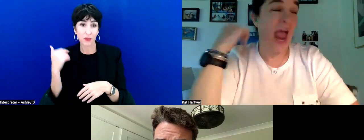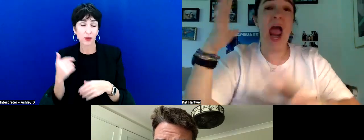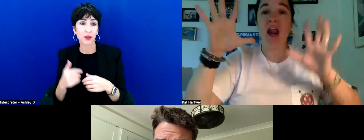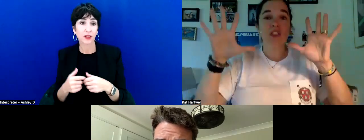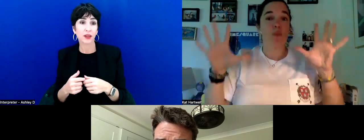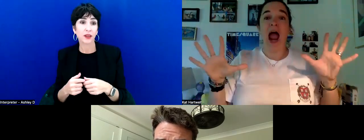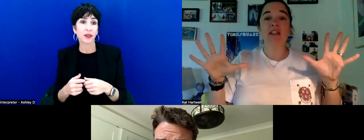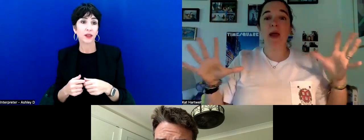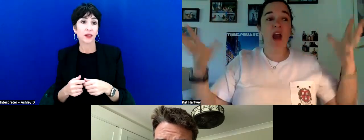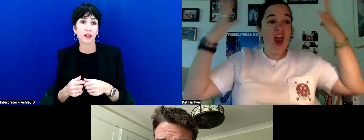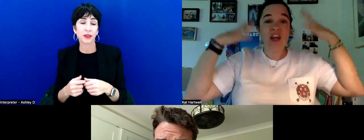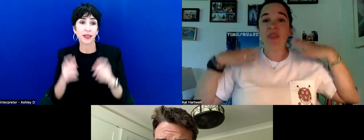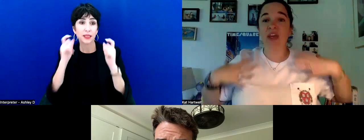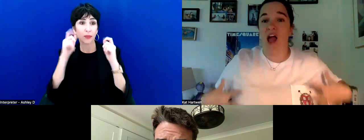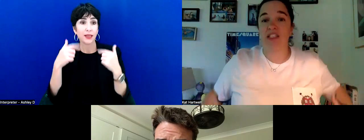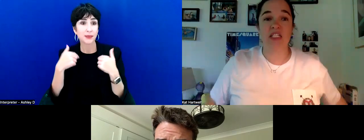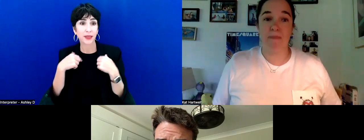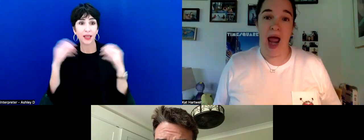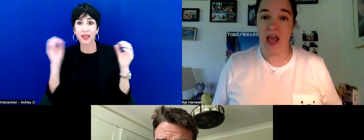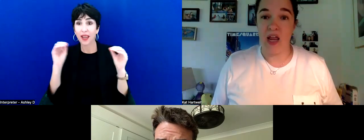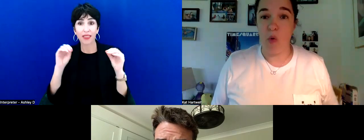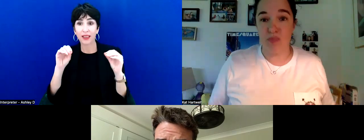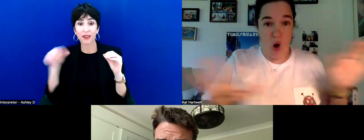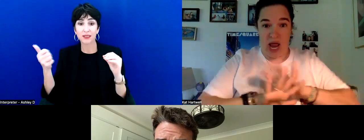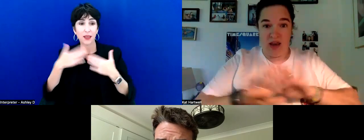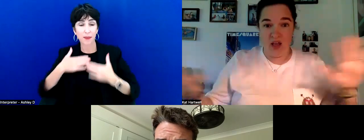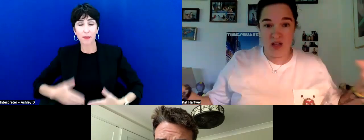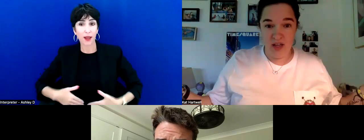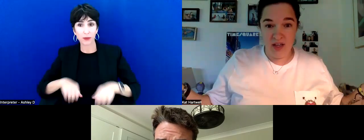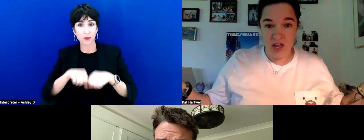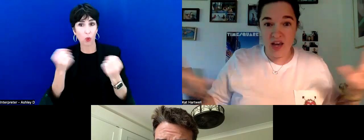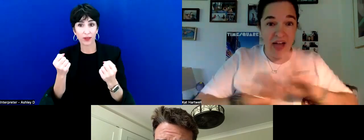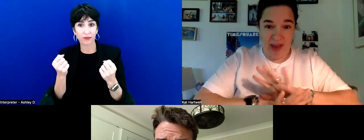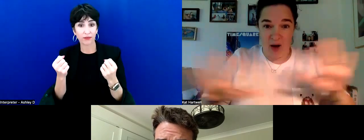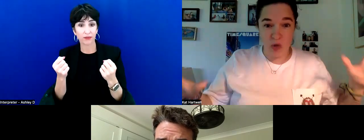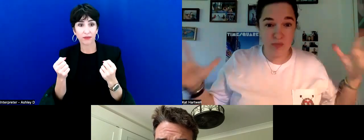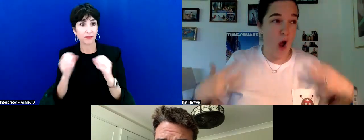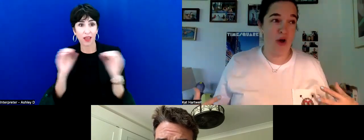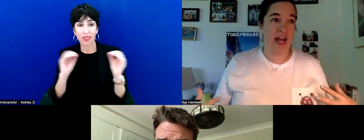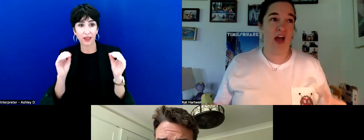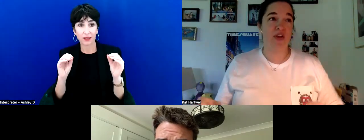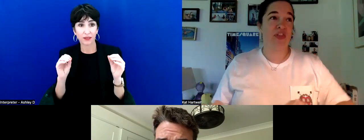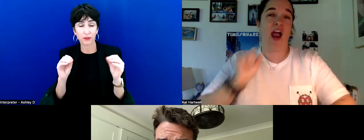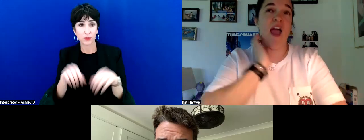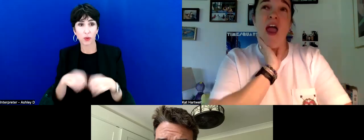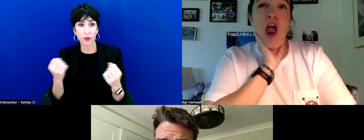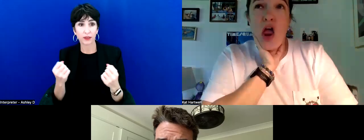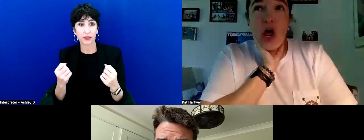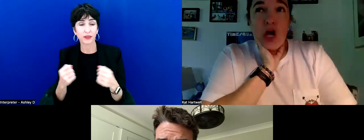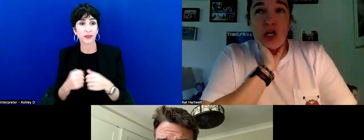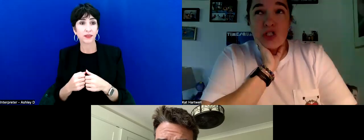So and surprised me, nothing else in his body was broken. Nothing was broken and